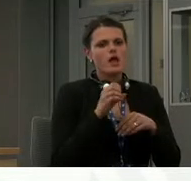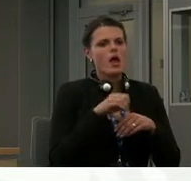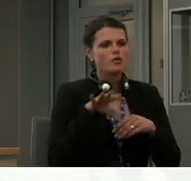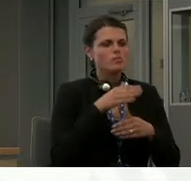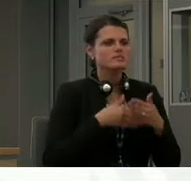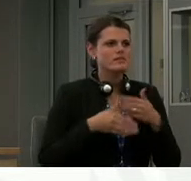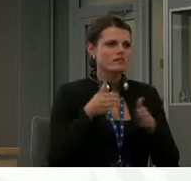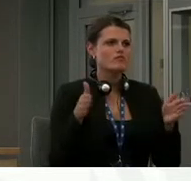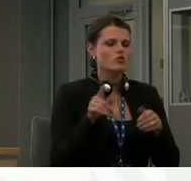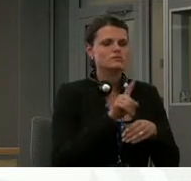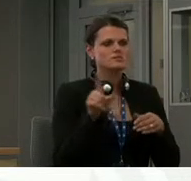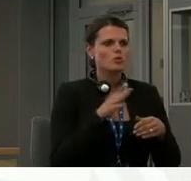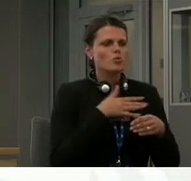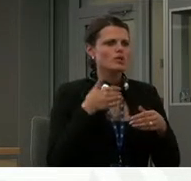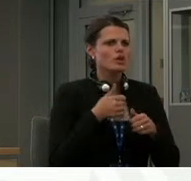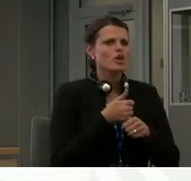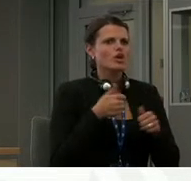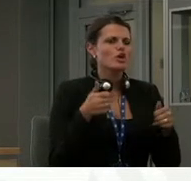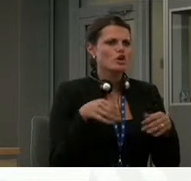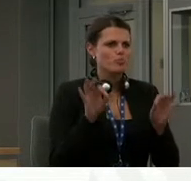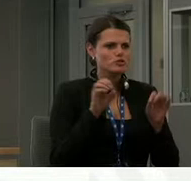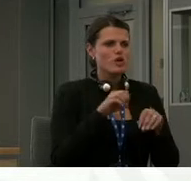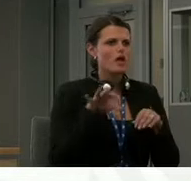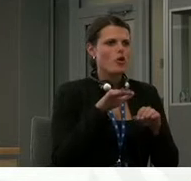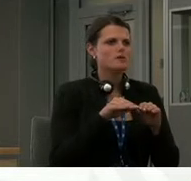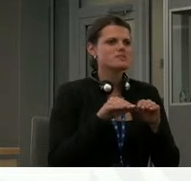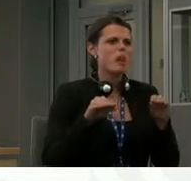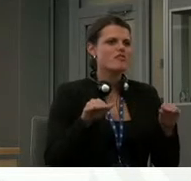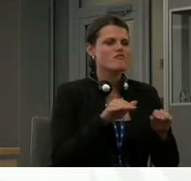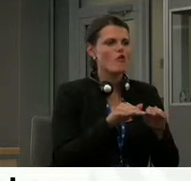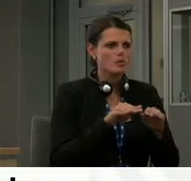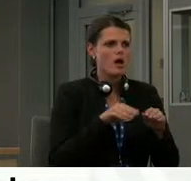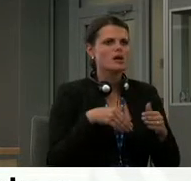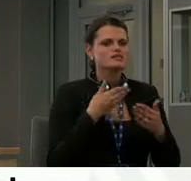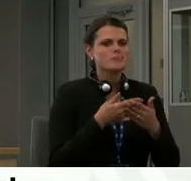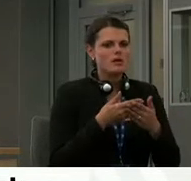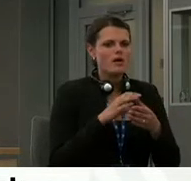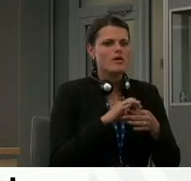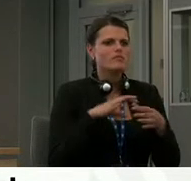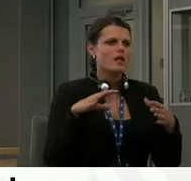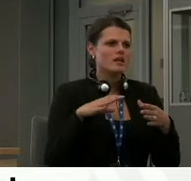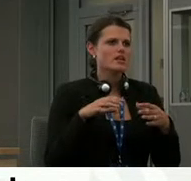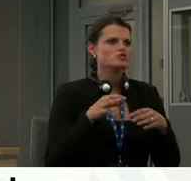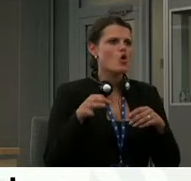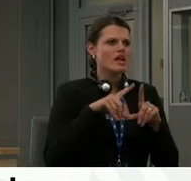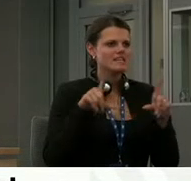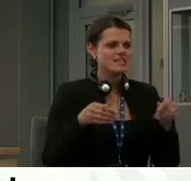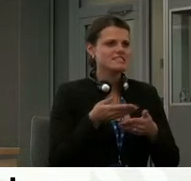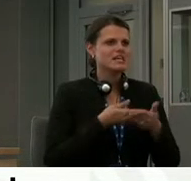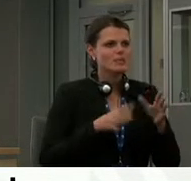Forum is a unique European platform. It is an independent organization bringing together